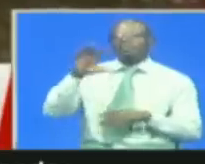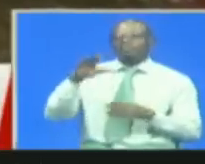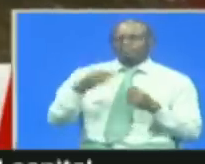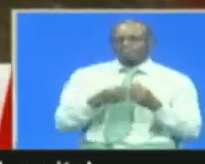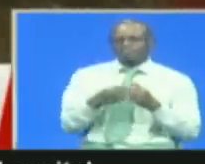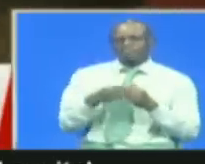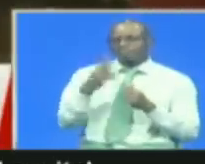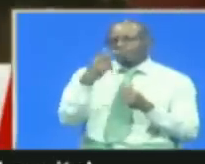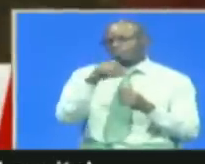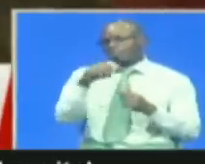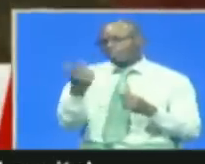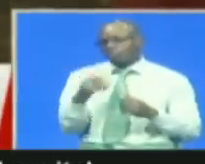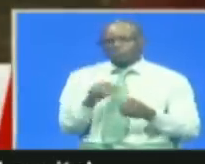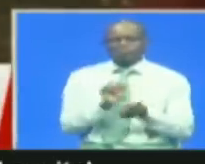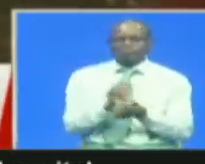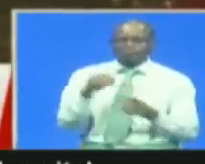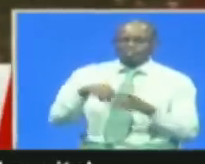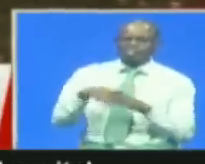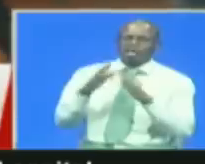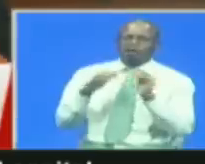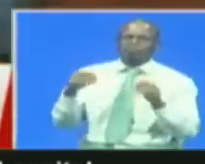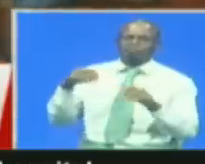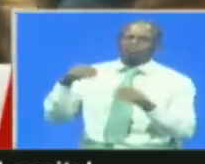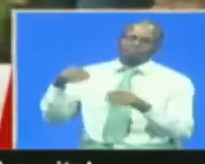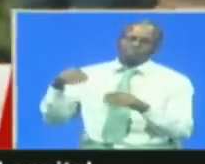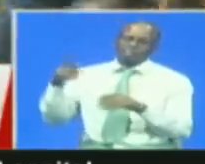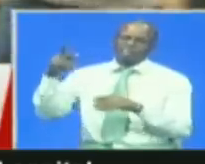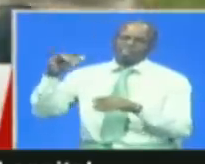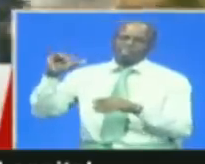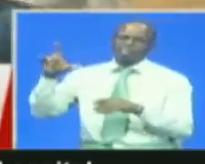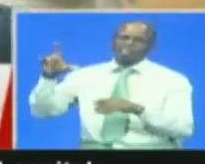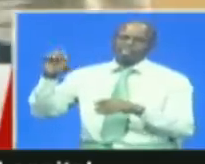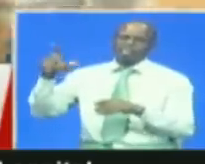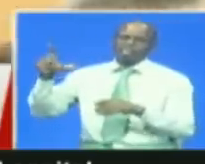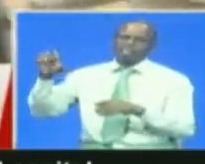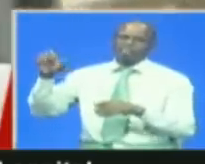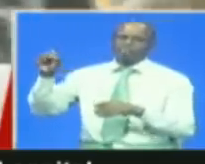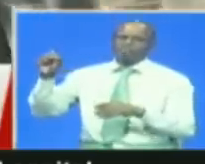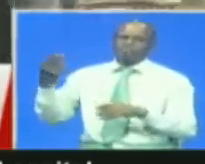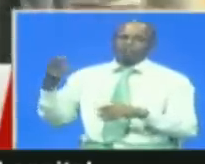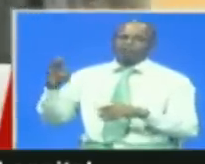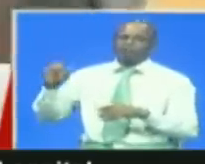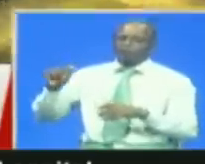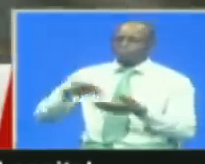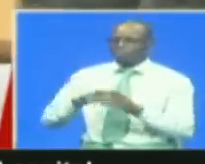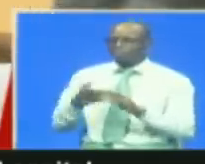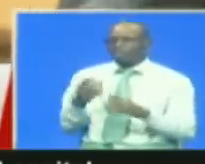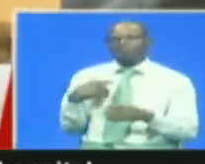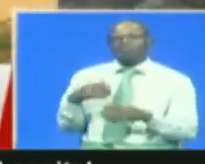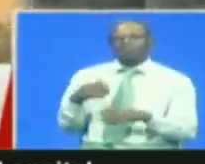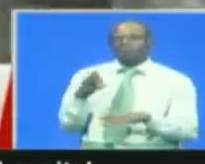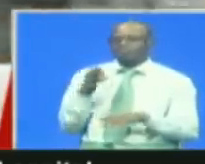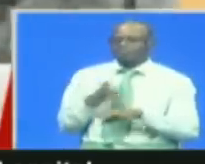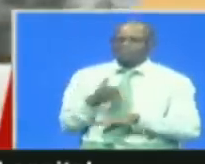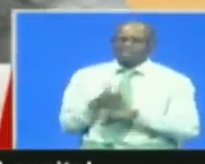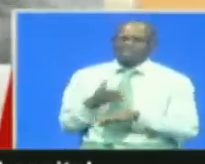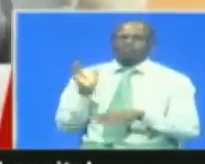Kileleshwa, Nairobi on Monday this week on suspicion of being involved in the illegal fake gold trade. The